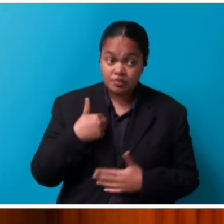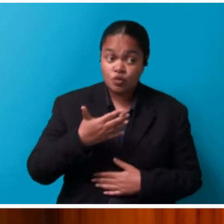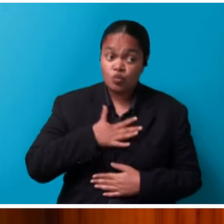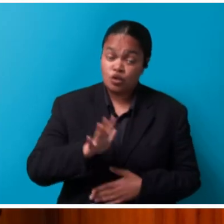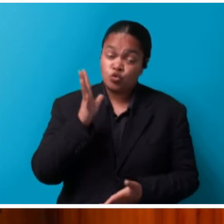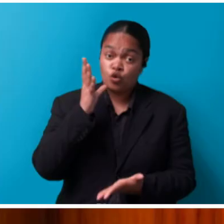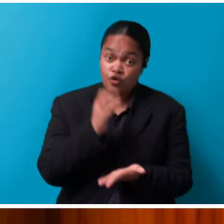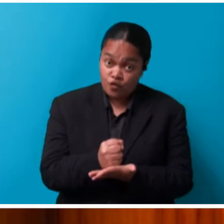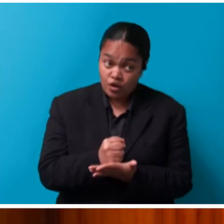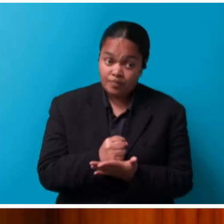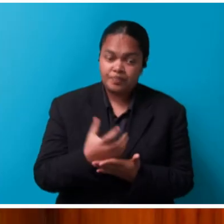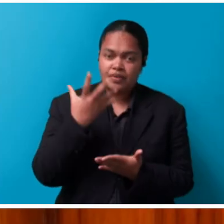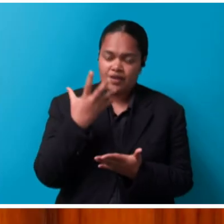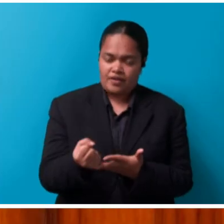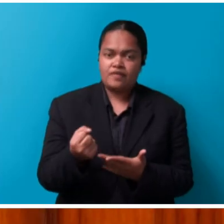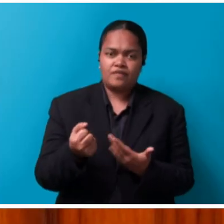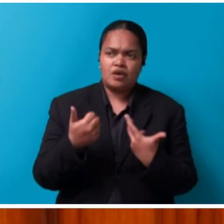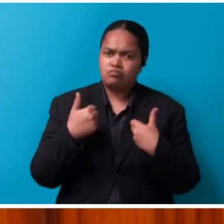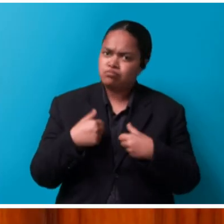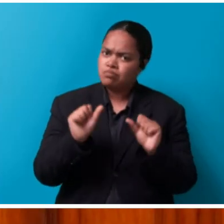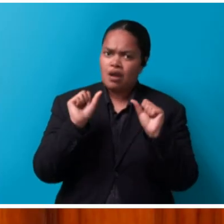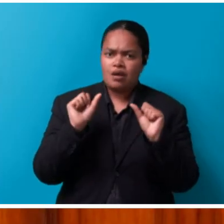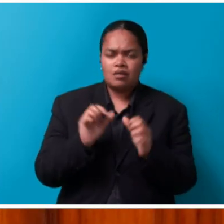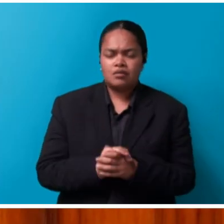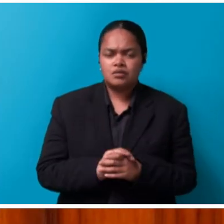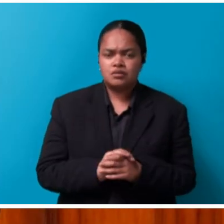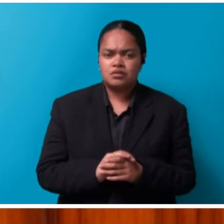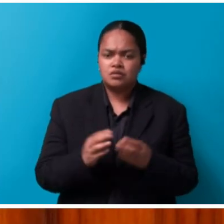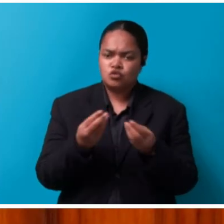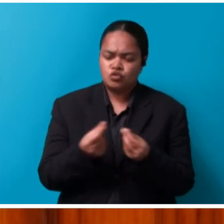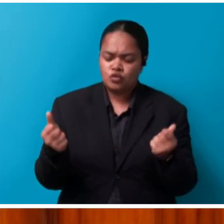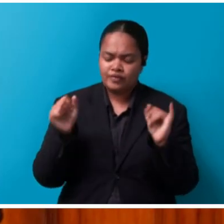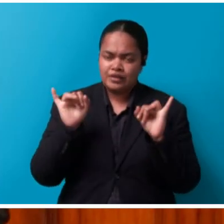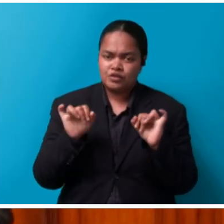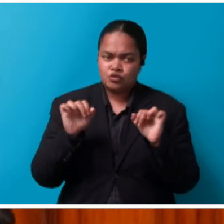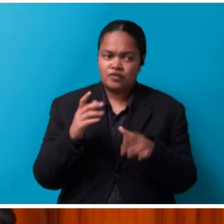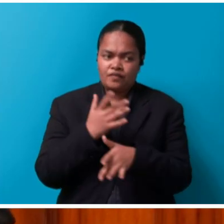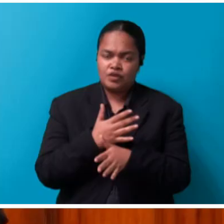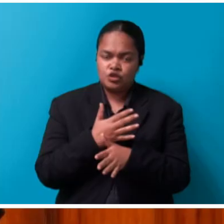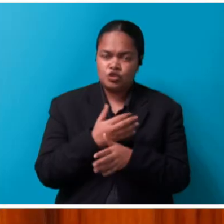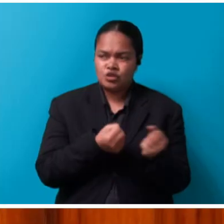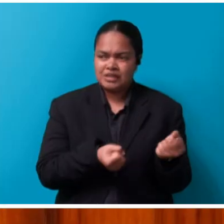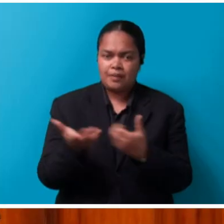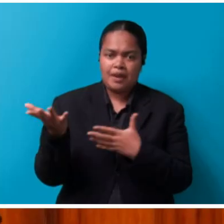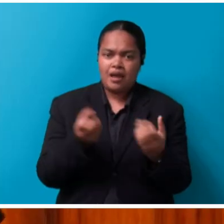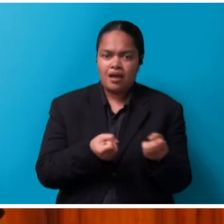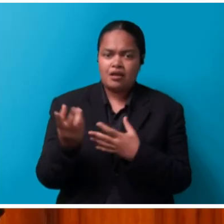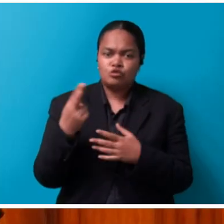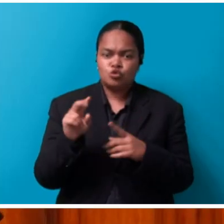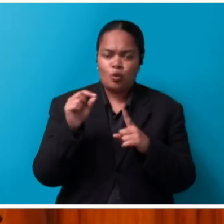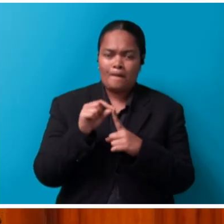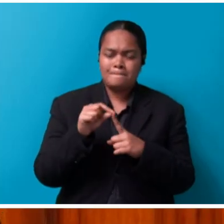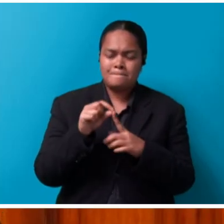there has been significant progress in addressing the issue of fish supply to PAFCO. Honourable